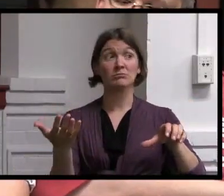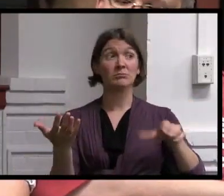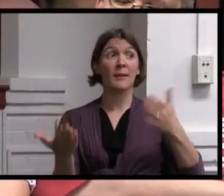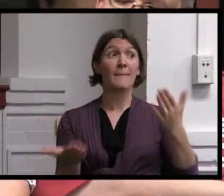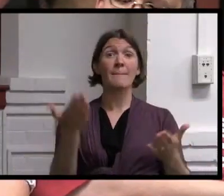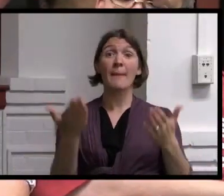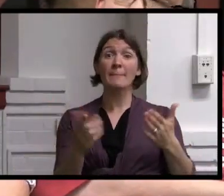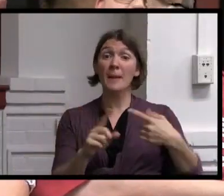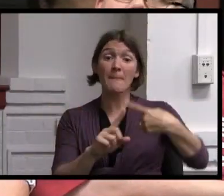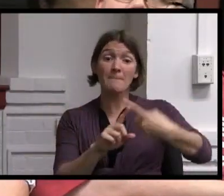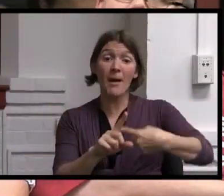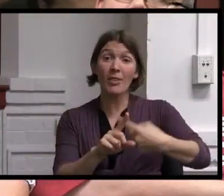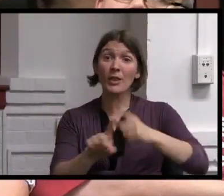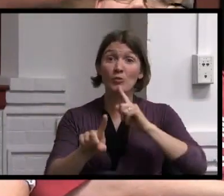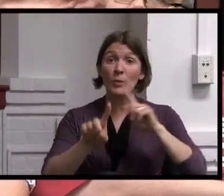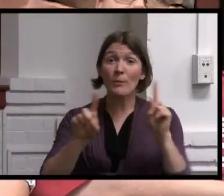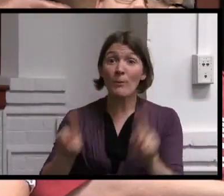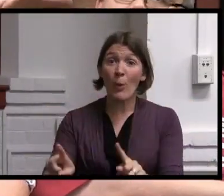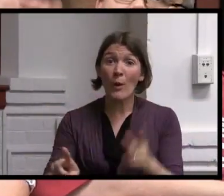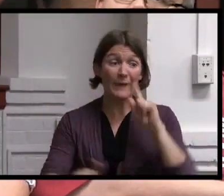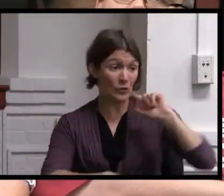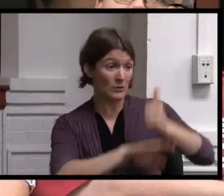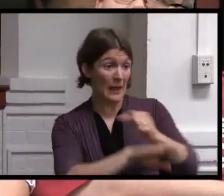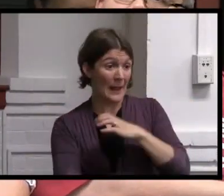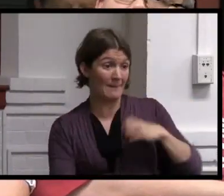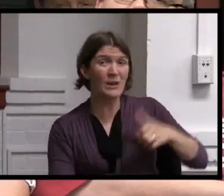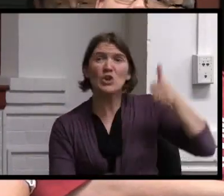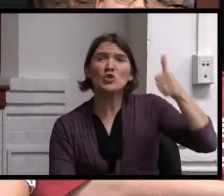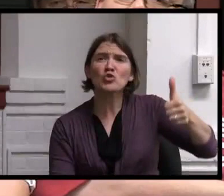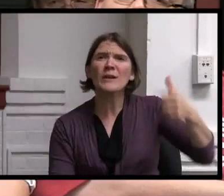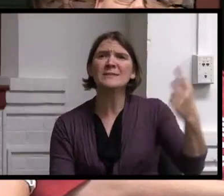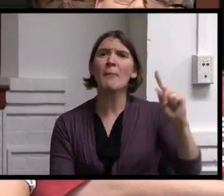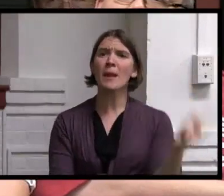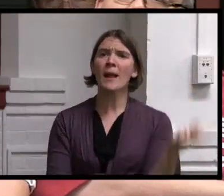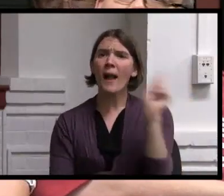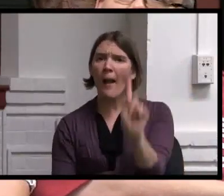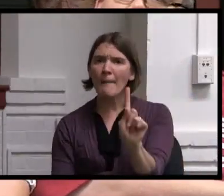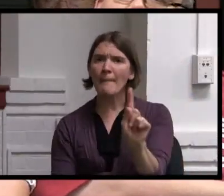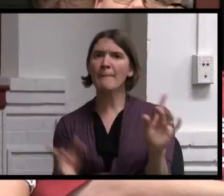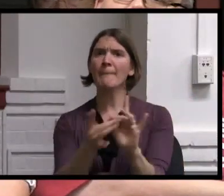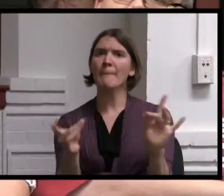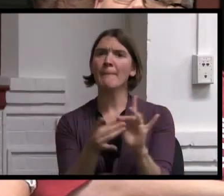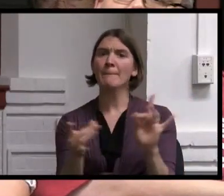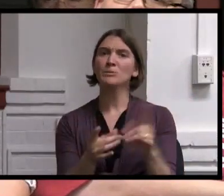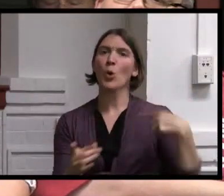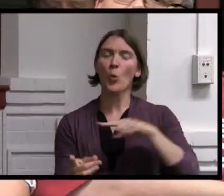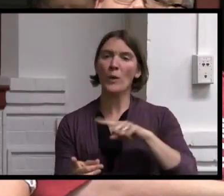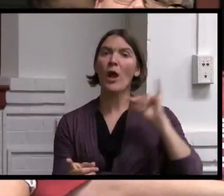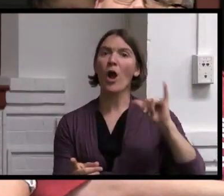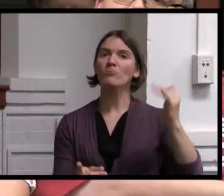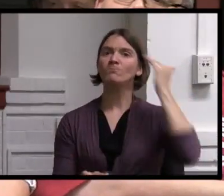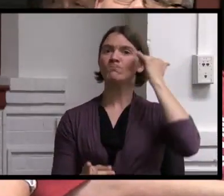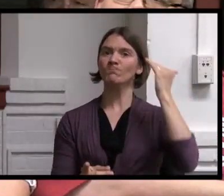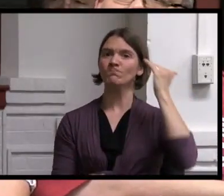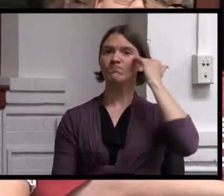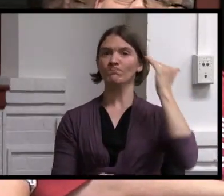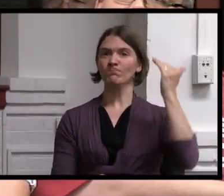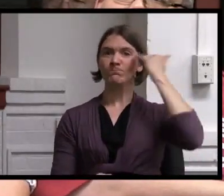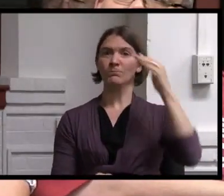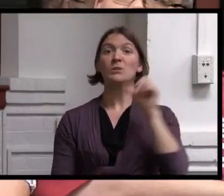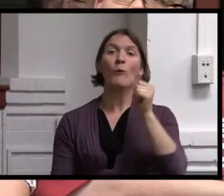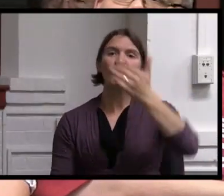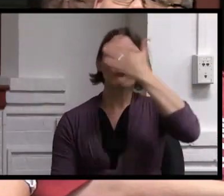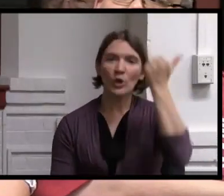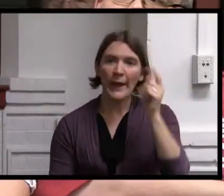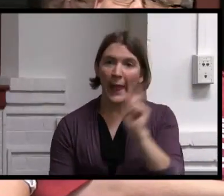about a monthly report, if you're going to form a committee, great, somebody comes in and keep this issue alive and